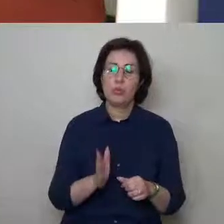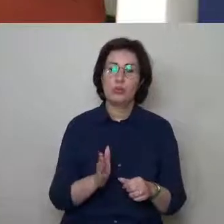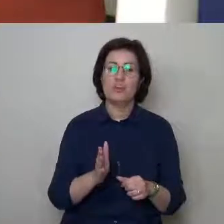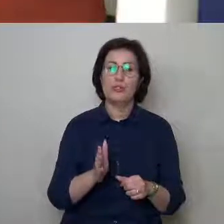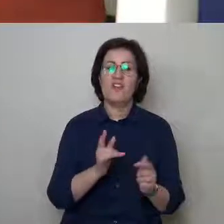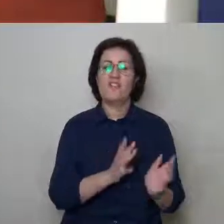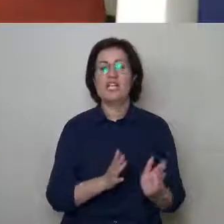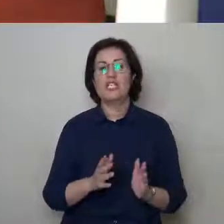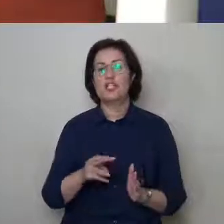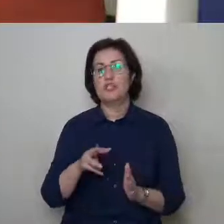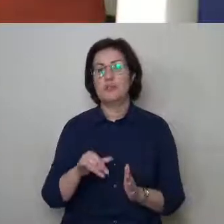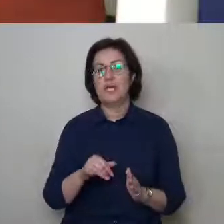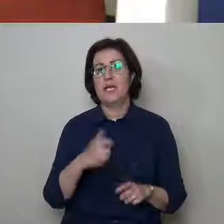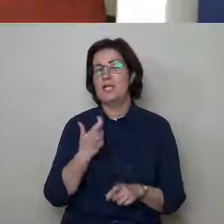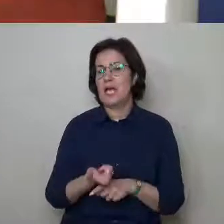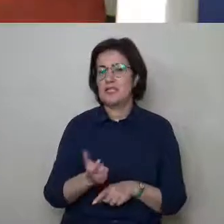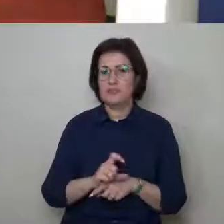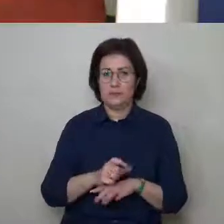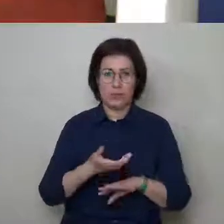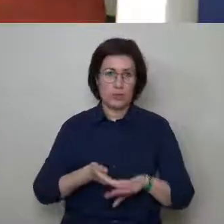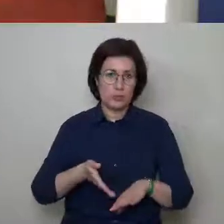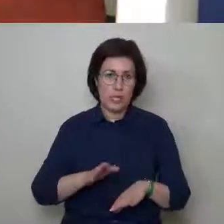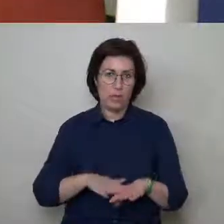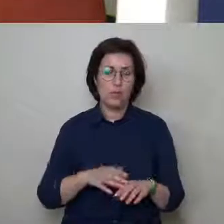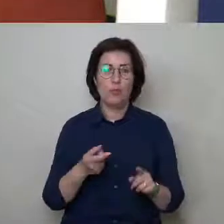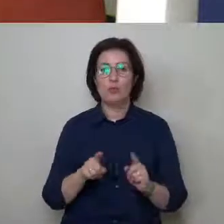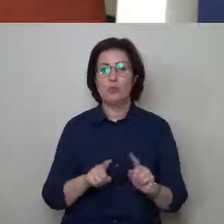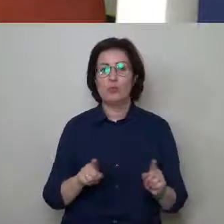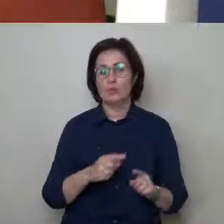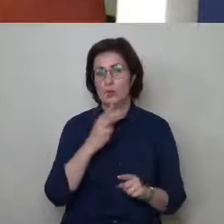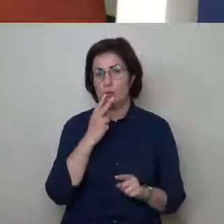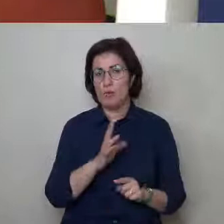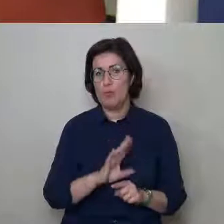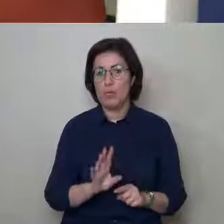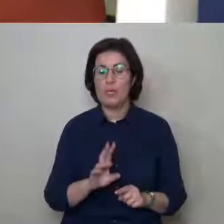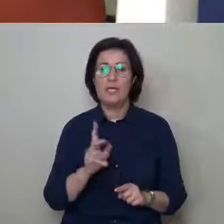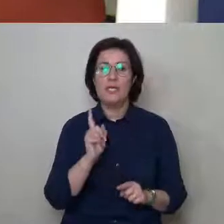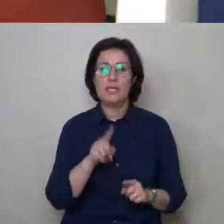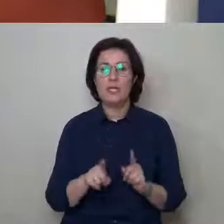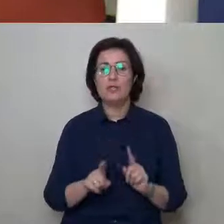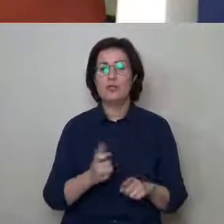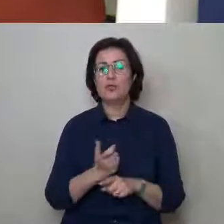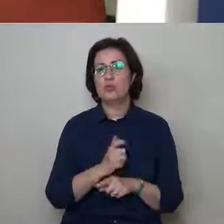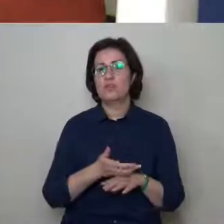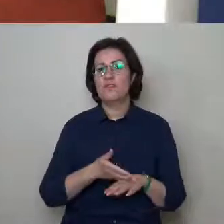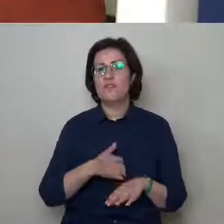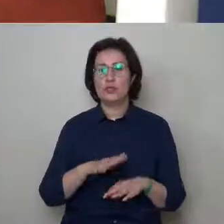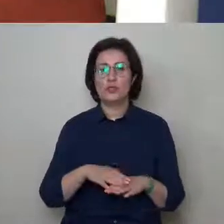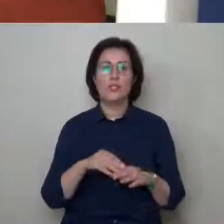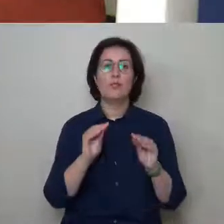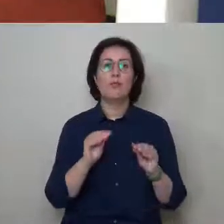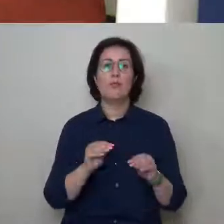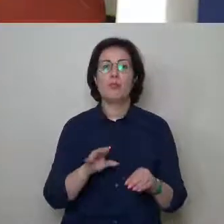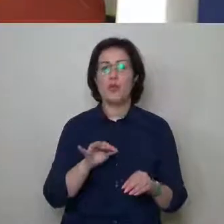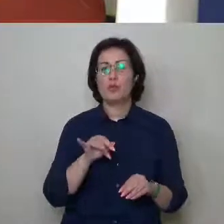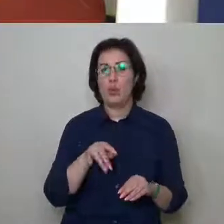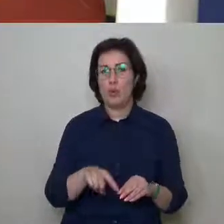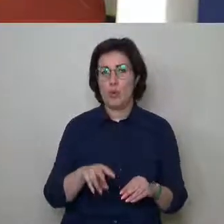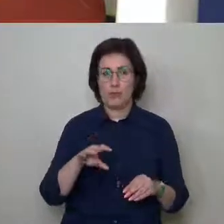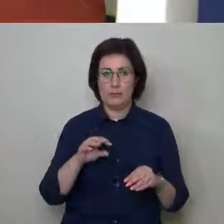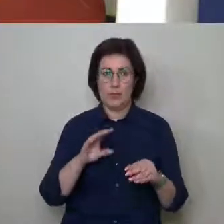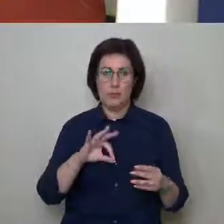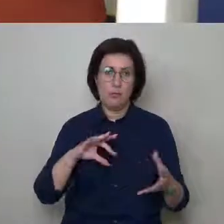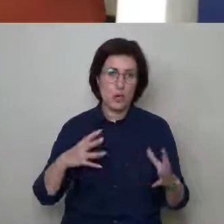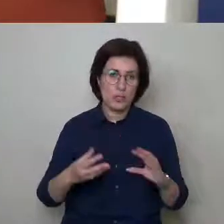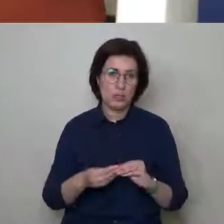BECs are going to have a very hard time, because although